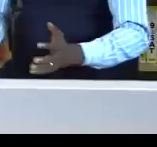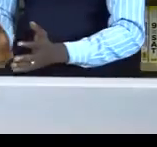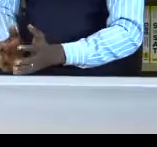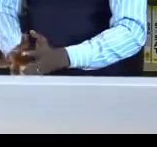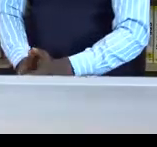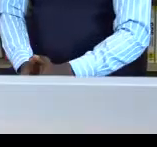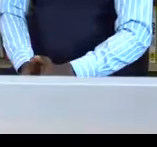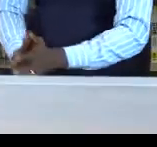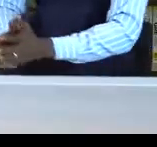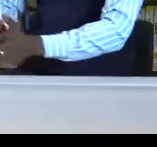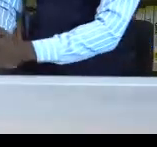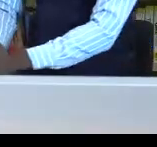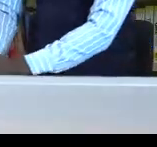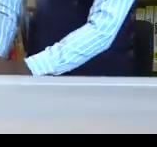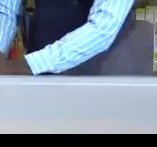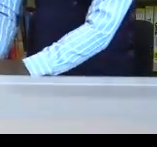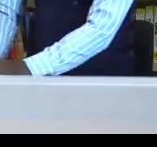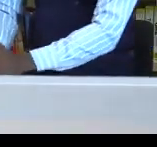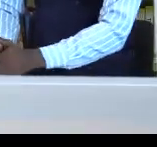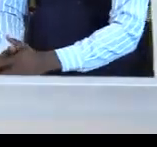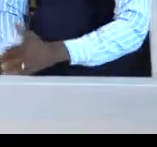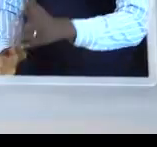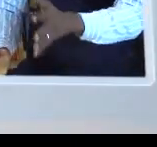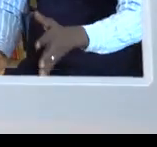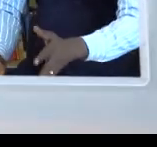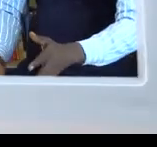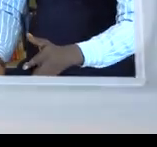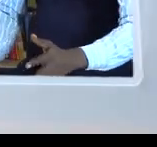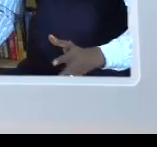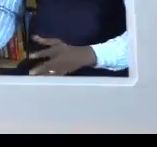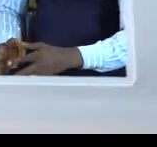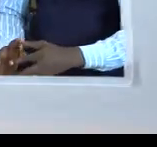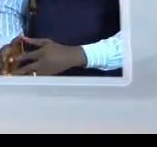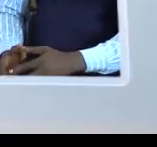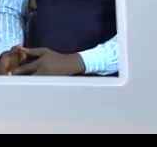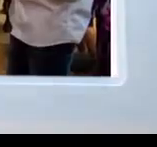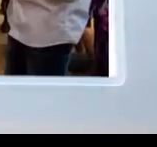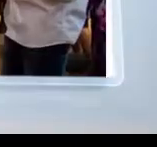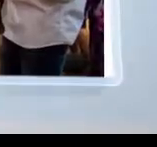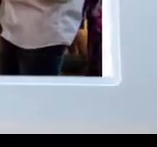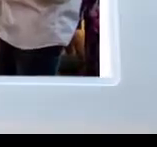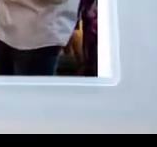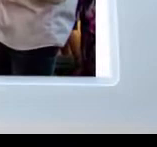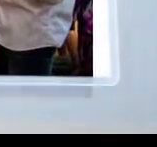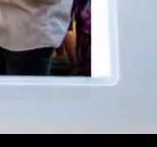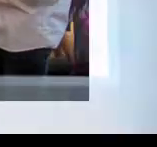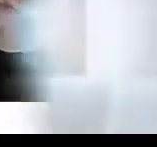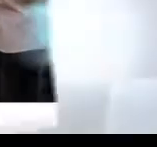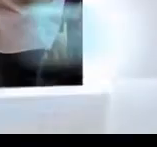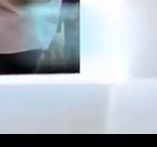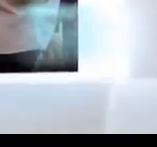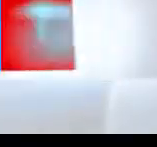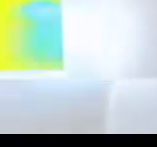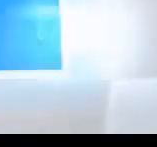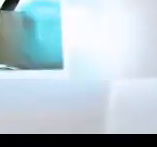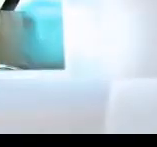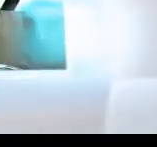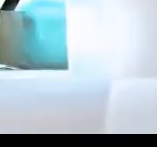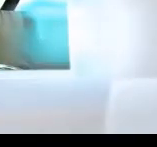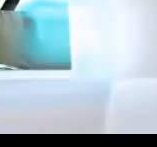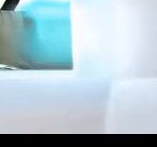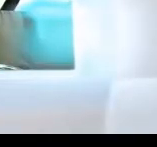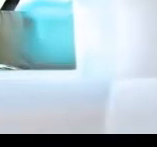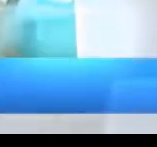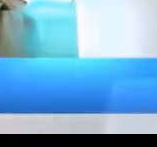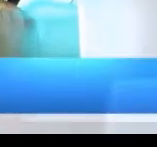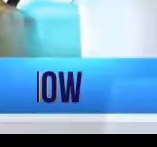STREAM is here to raise kids that will identify the problems, come together as a group, and see a way to correct the error. We normally